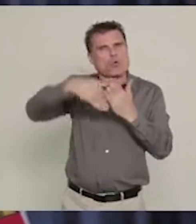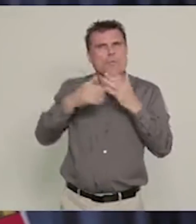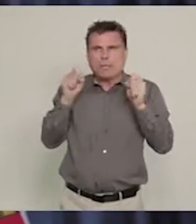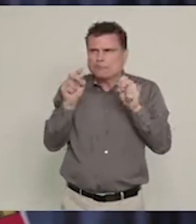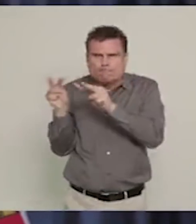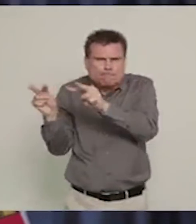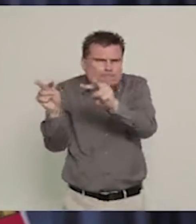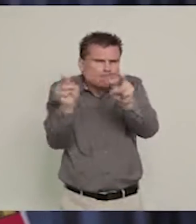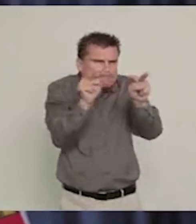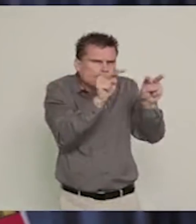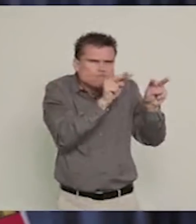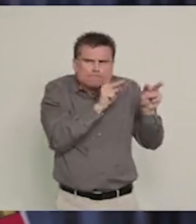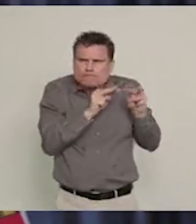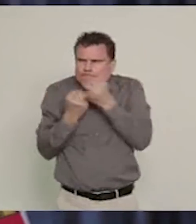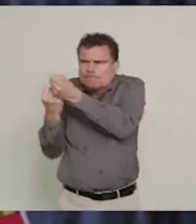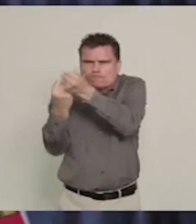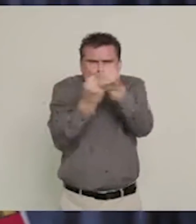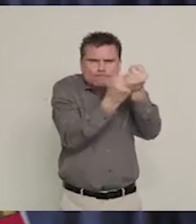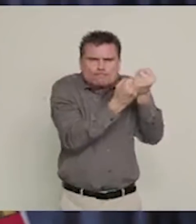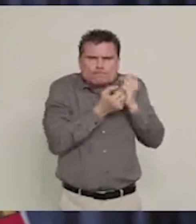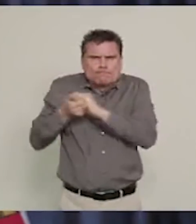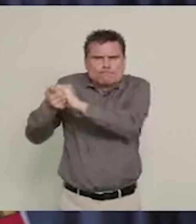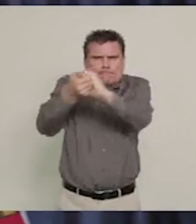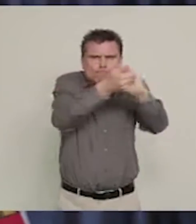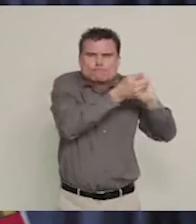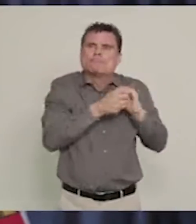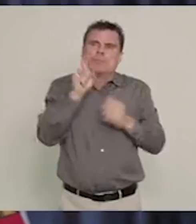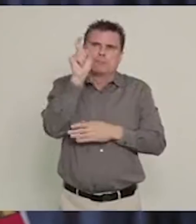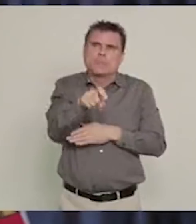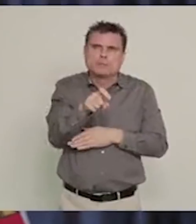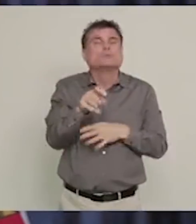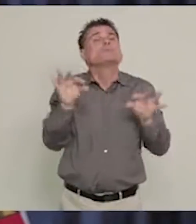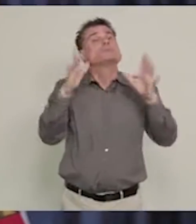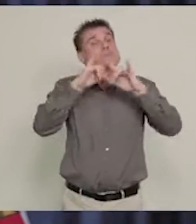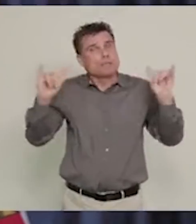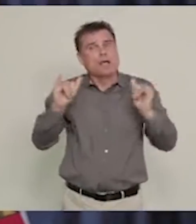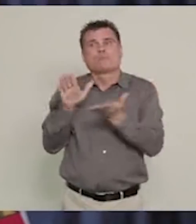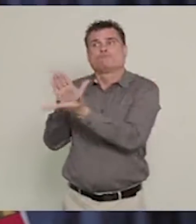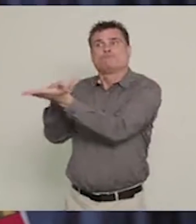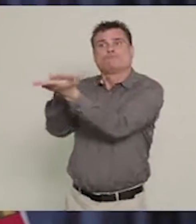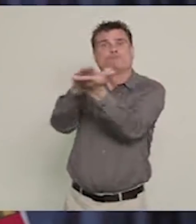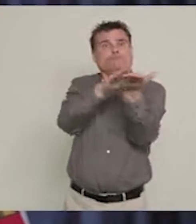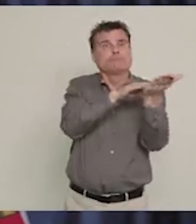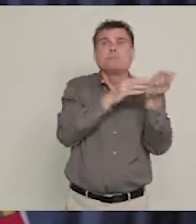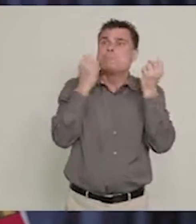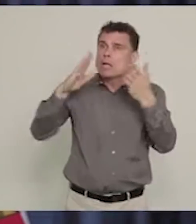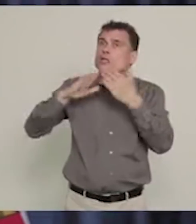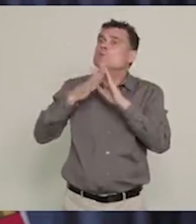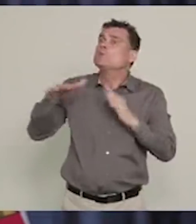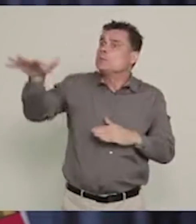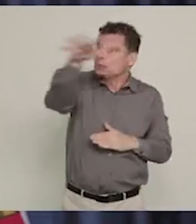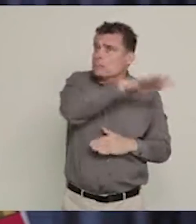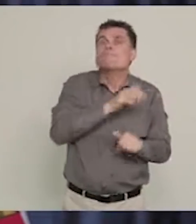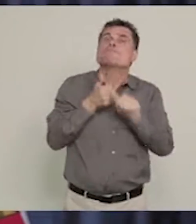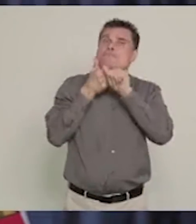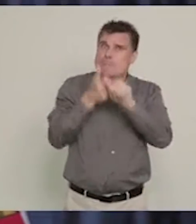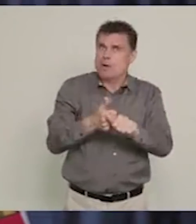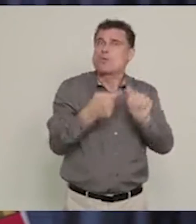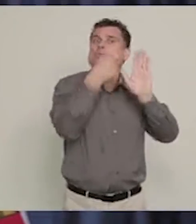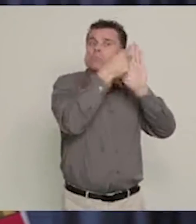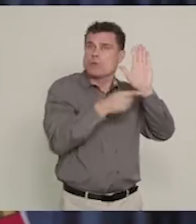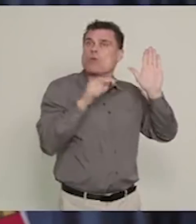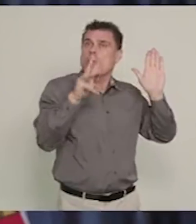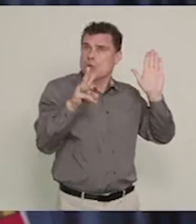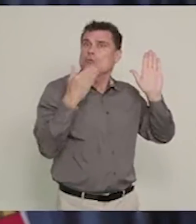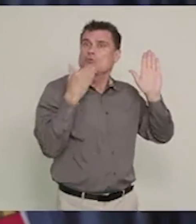already taken to respond to this health crisis. Many local governments have declared local states of emergency in an effort to combat